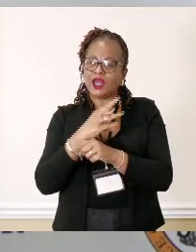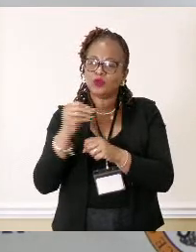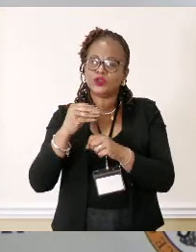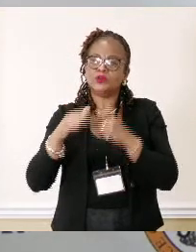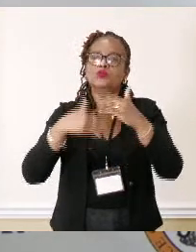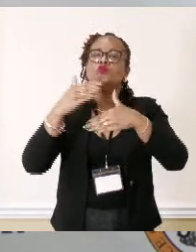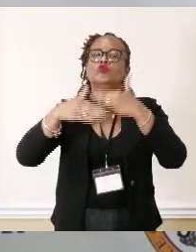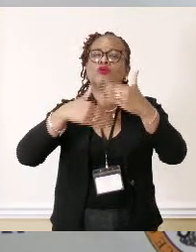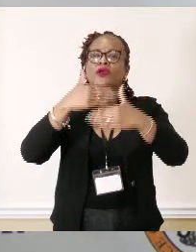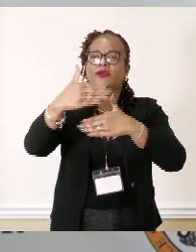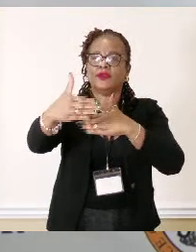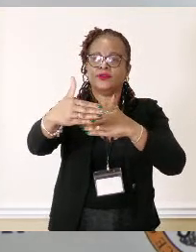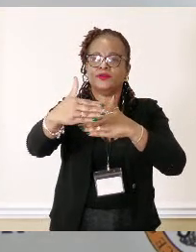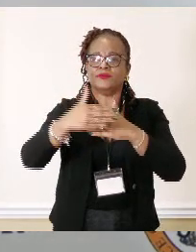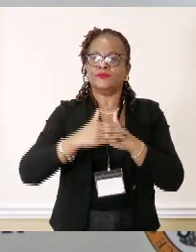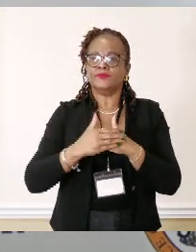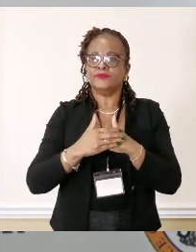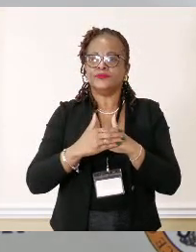this.